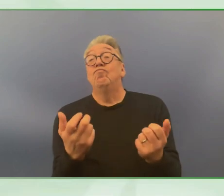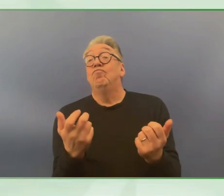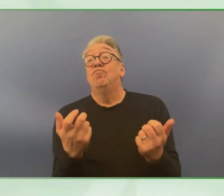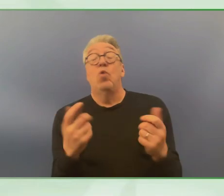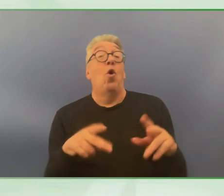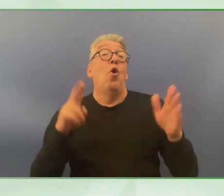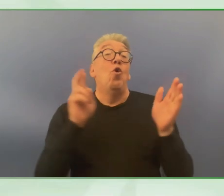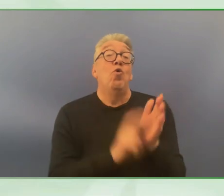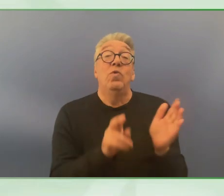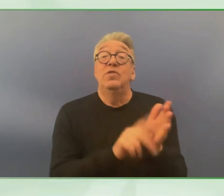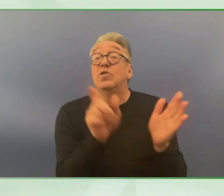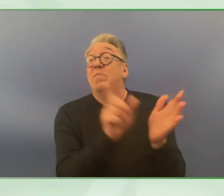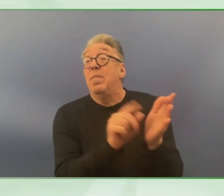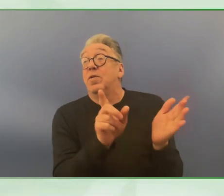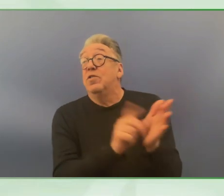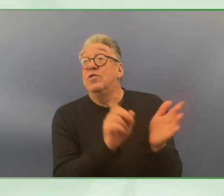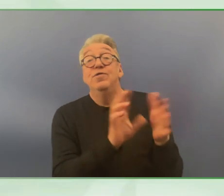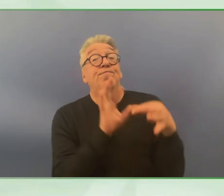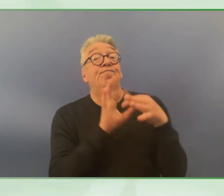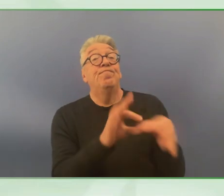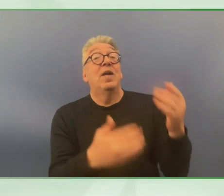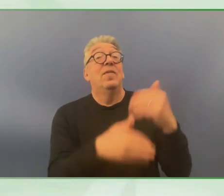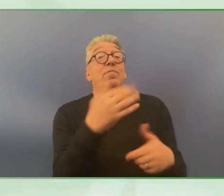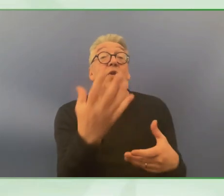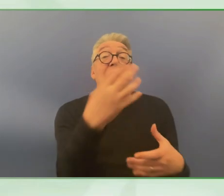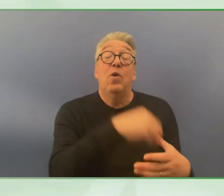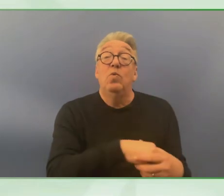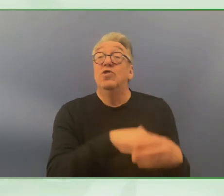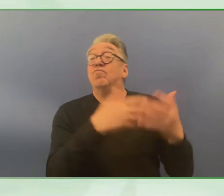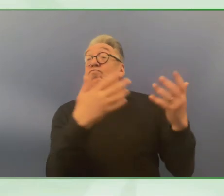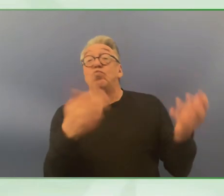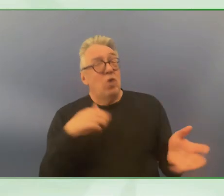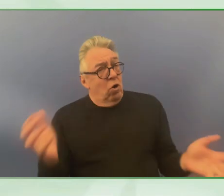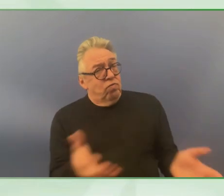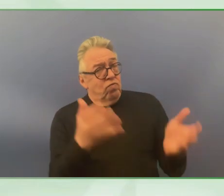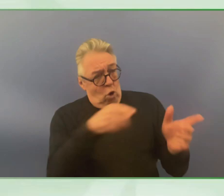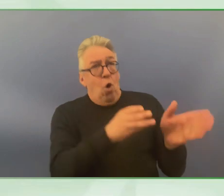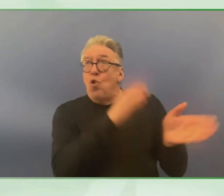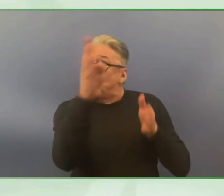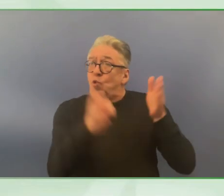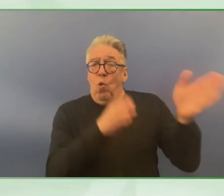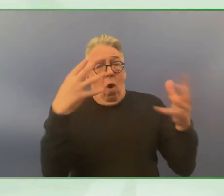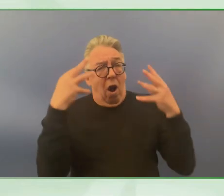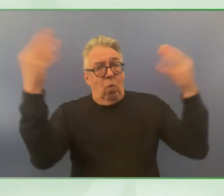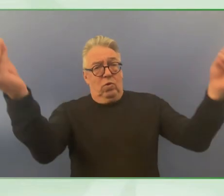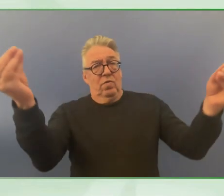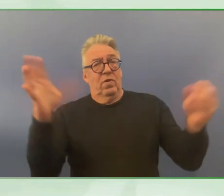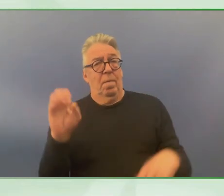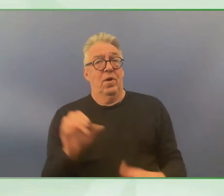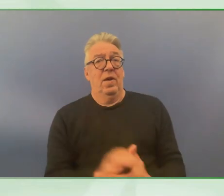around disability inclusion. We really did notice that